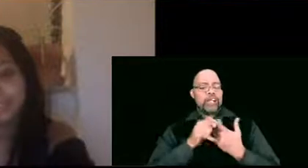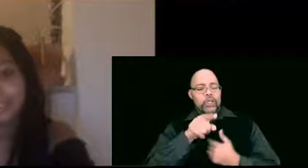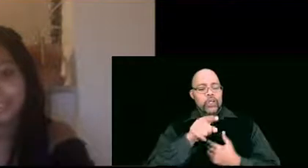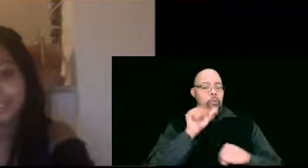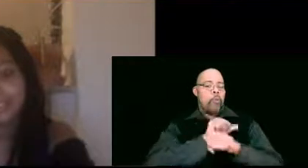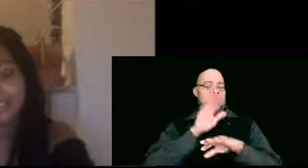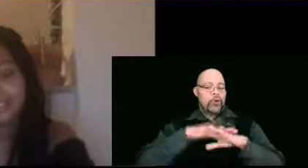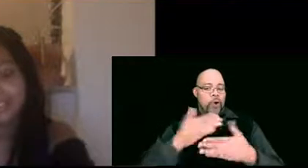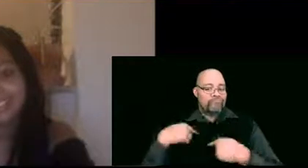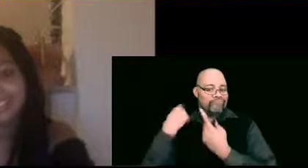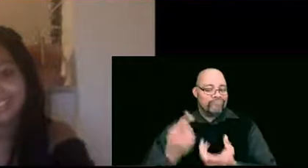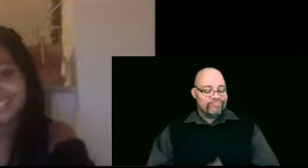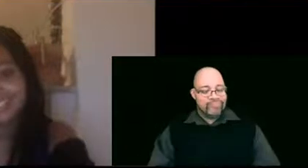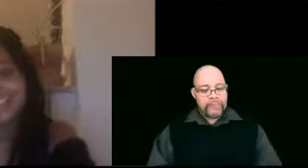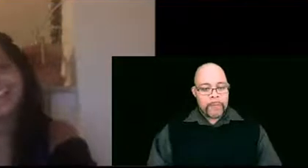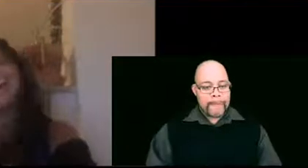research project that you've worked on?